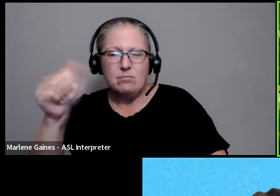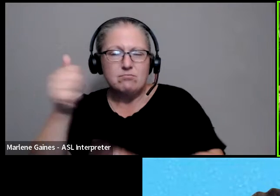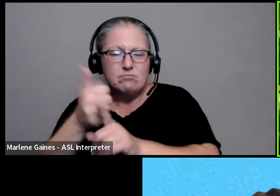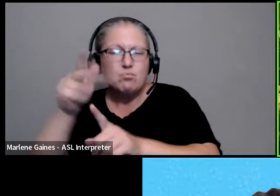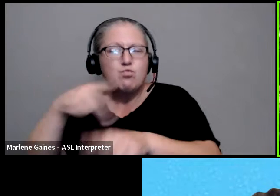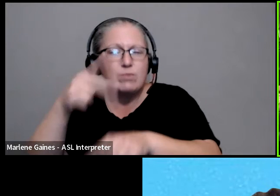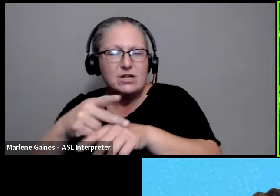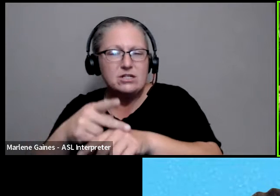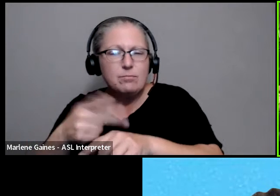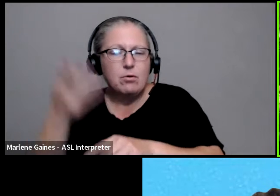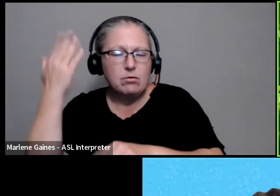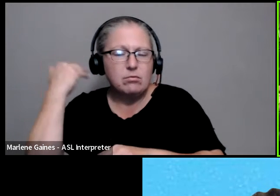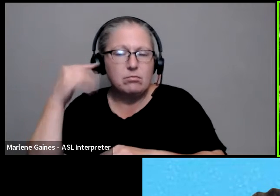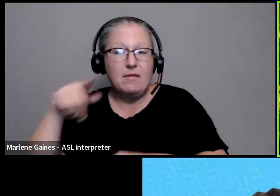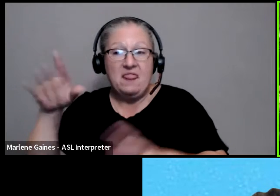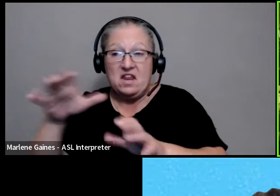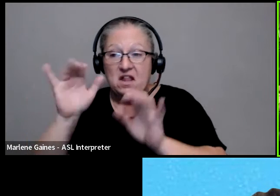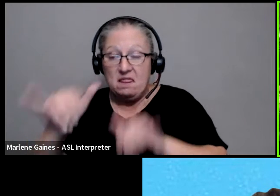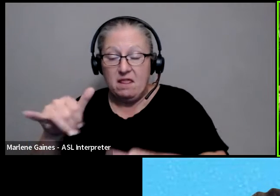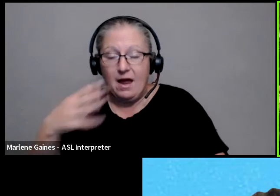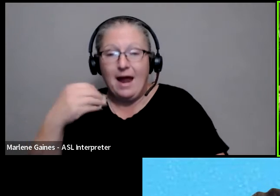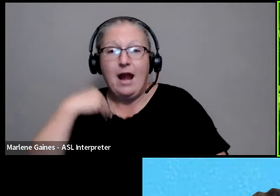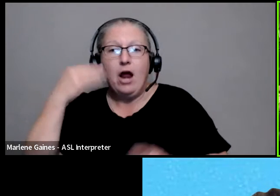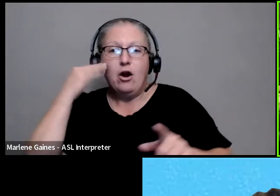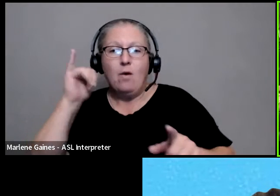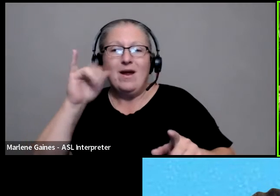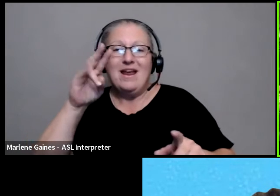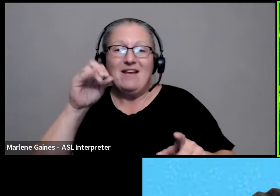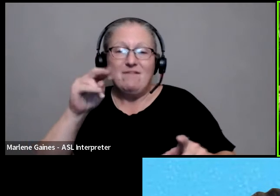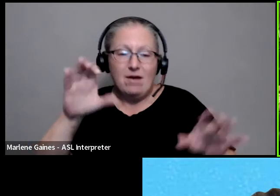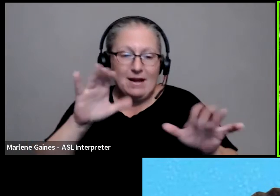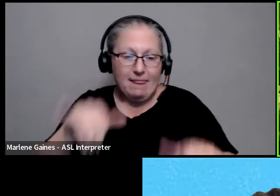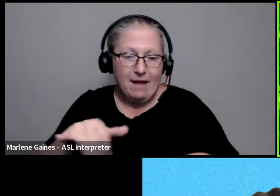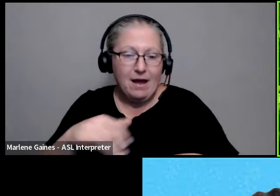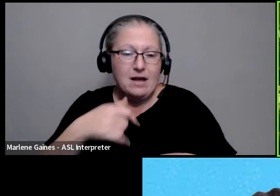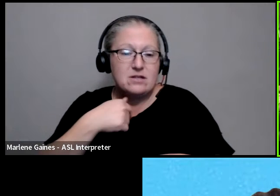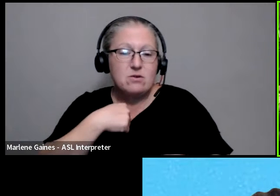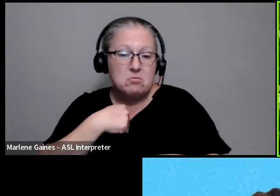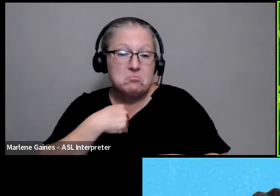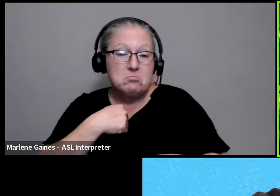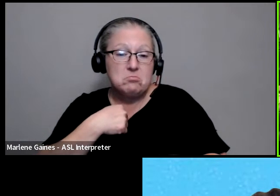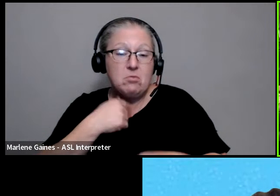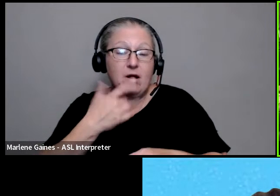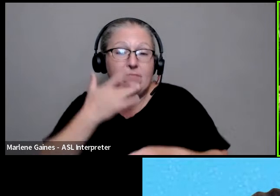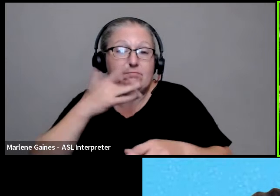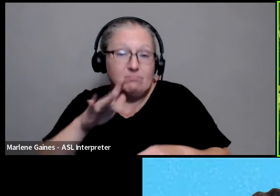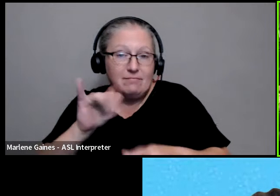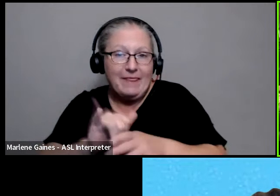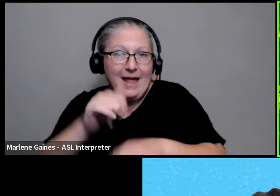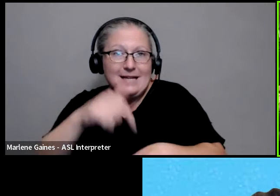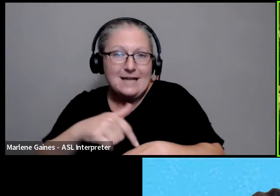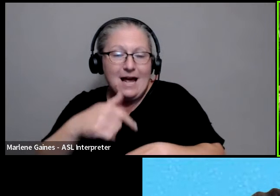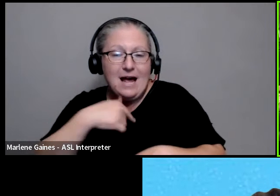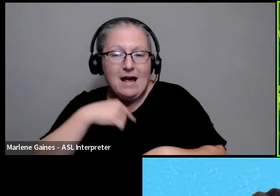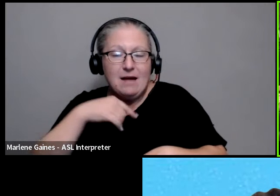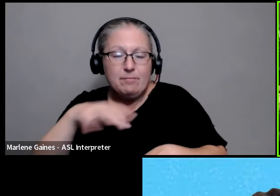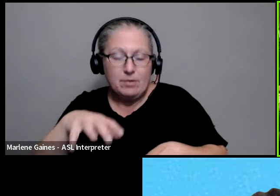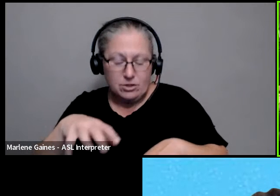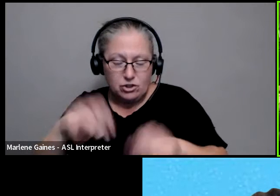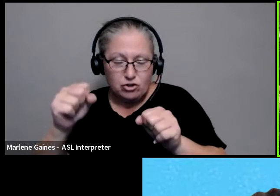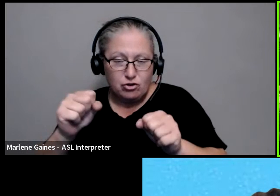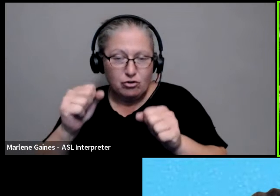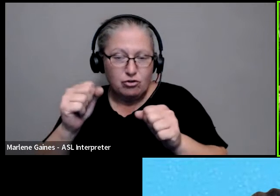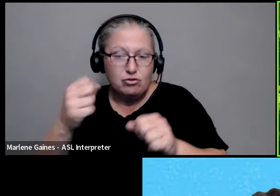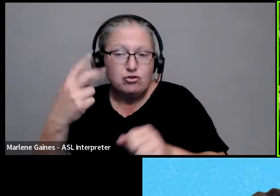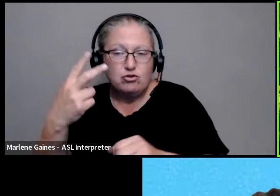principal there. And so they had done it. And I also knew that Yvonne had done it. And so I was fortunate enough at the time, and I took a couple of